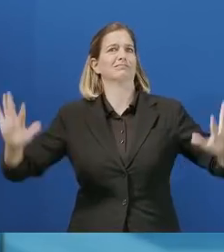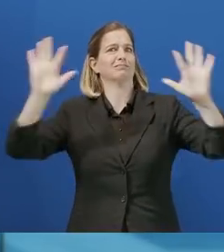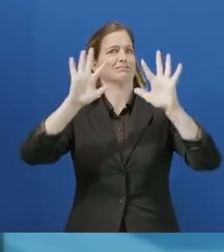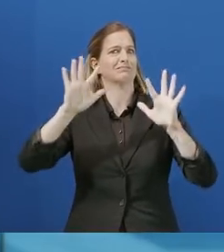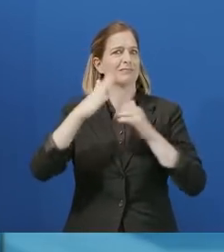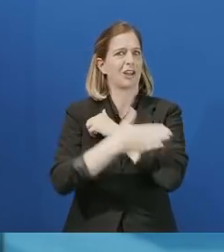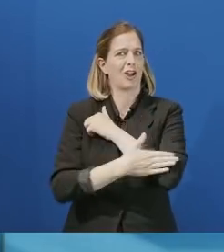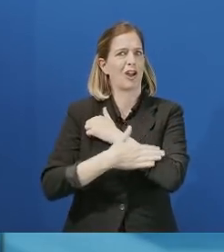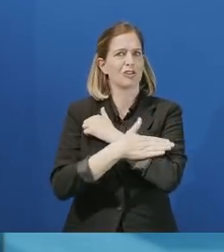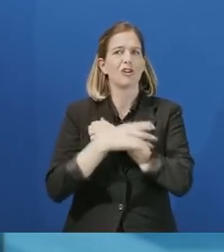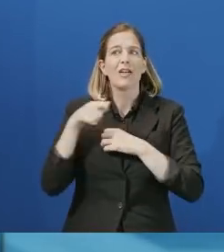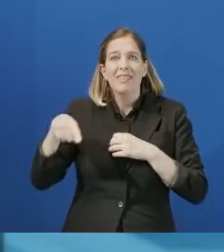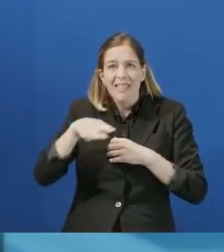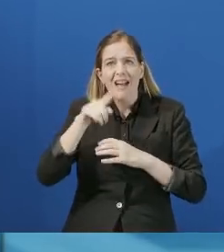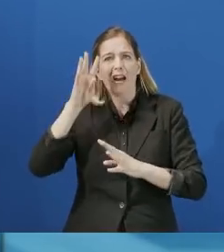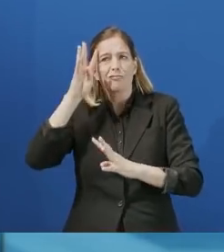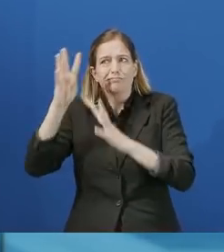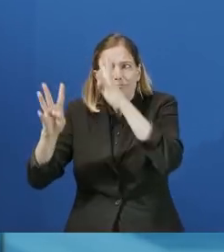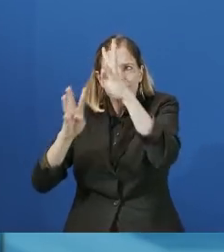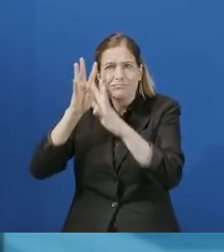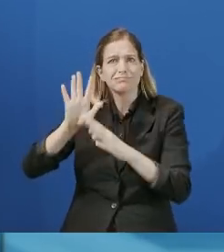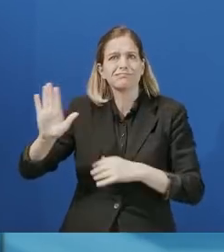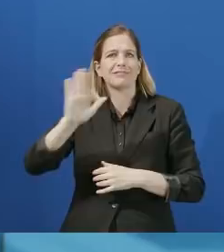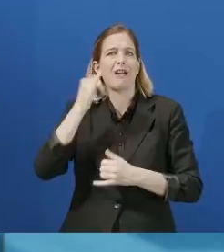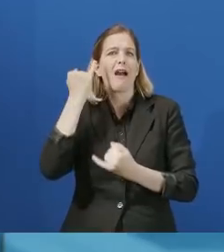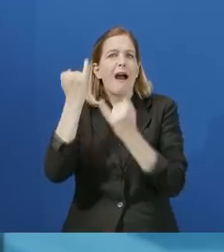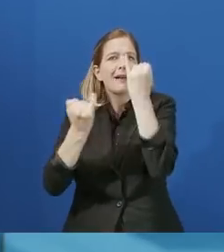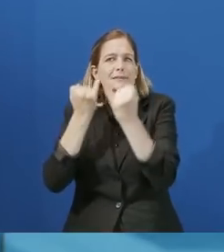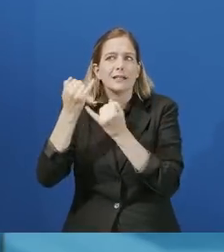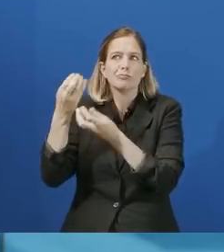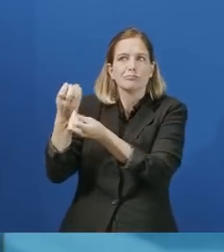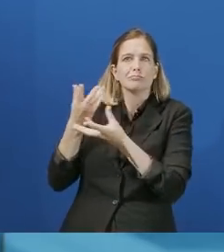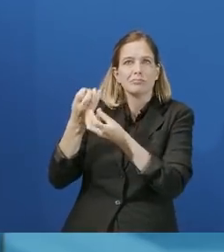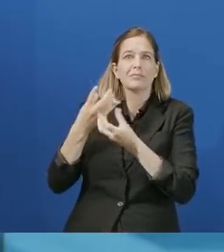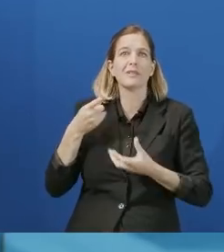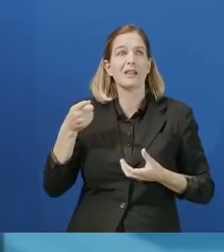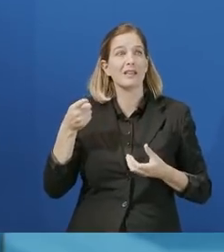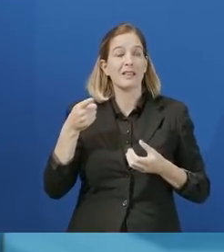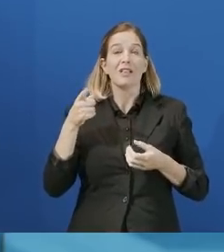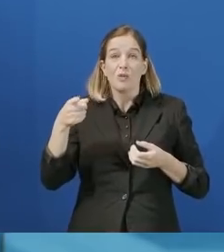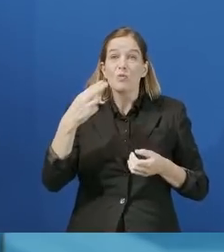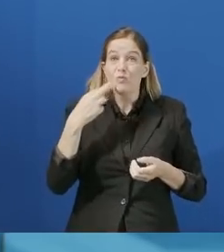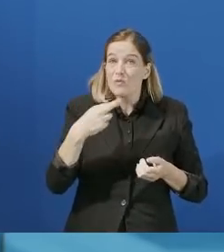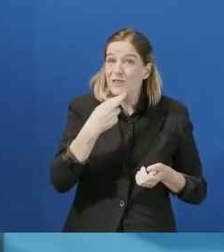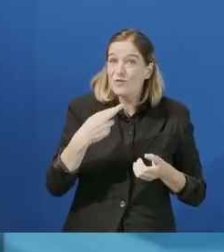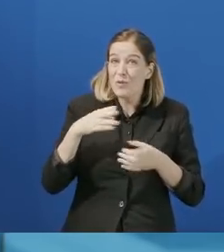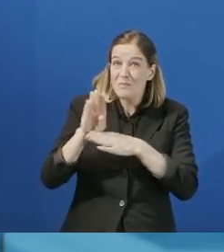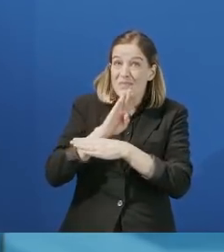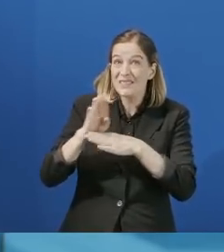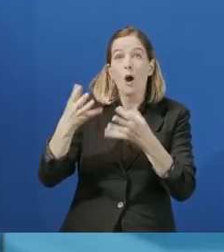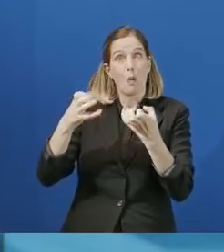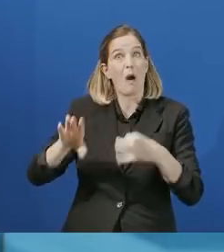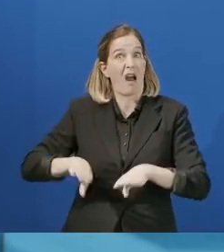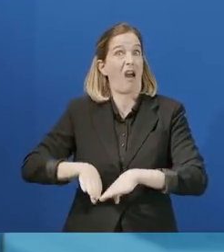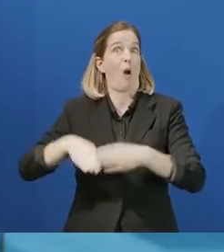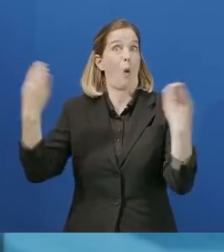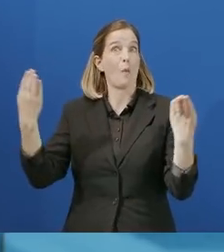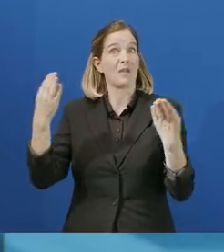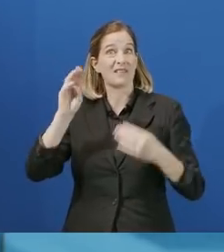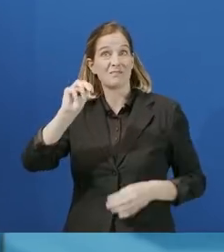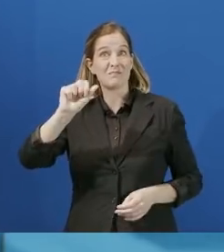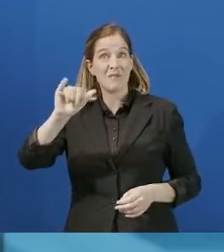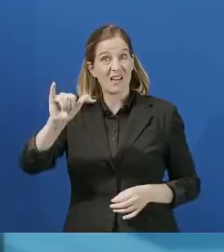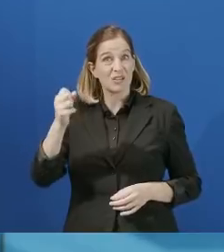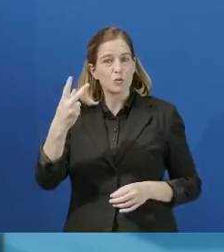ideas around this because as much as they want to reopen at the earliest by May 12th, they want to reopen successfully.